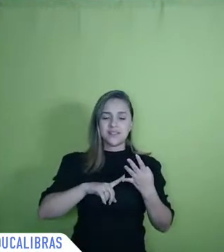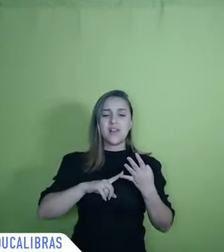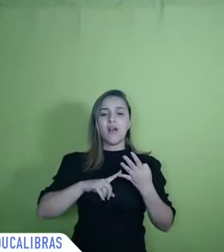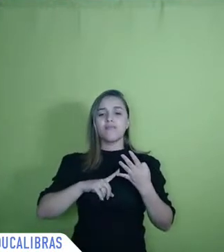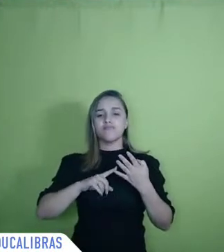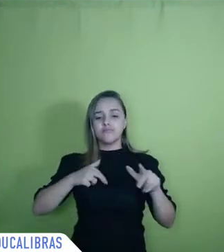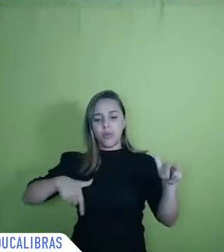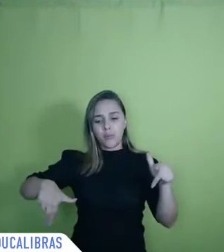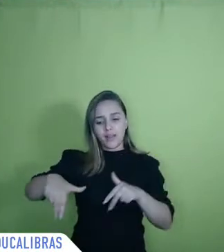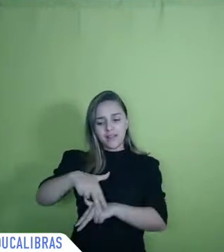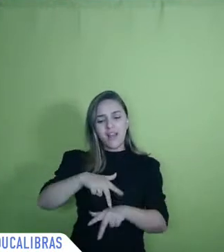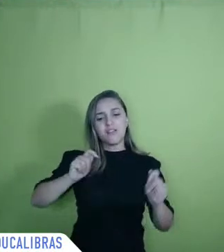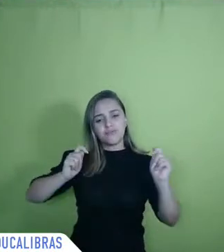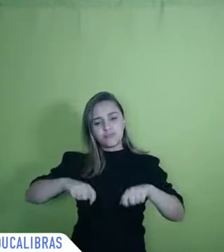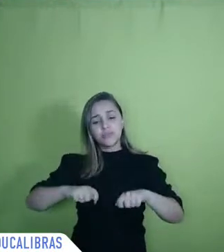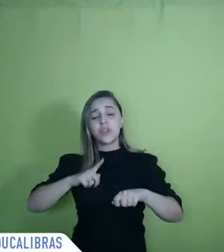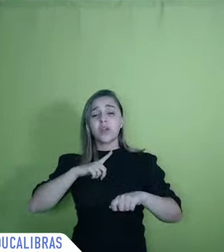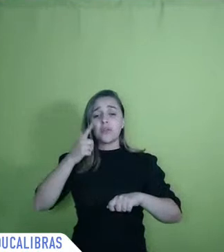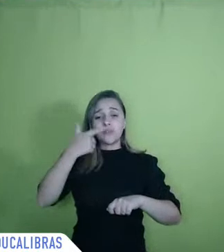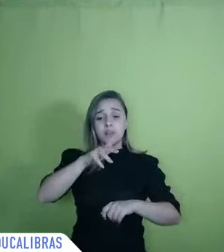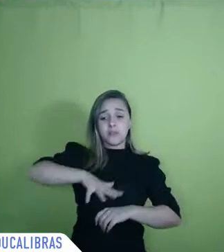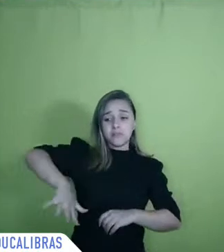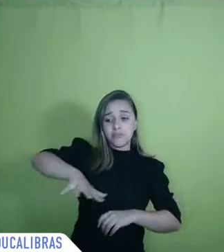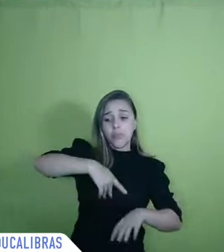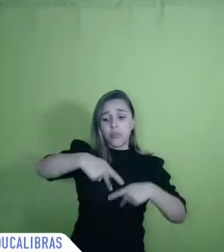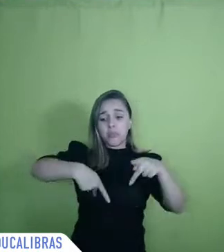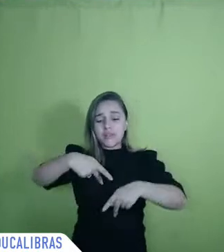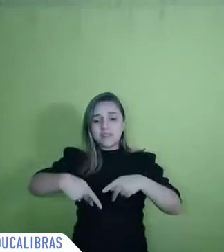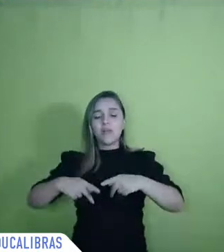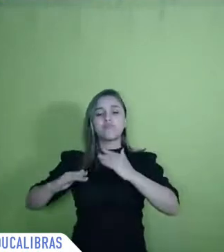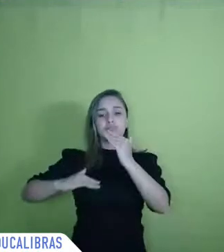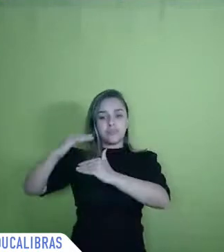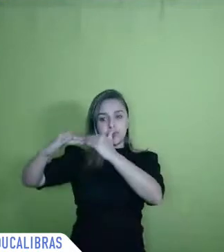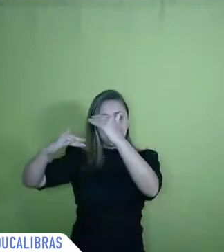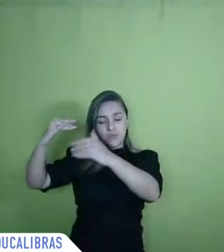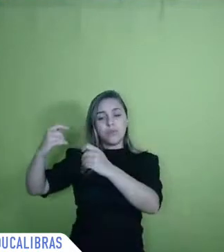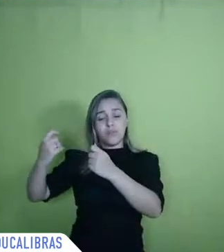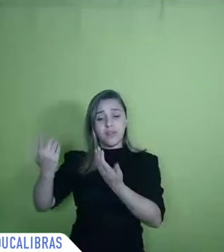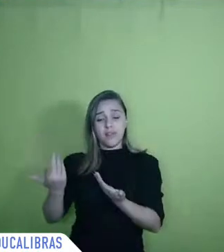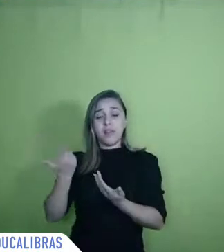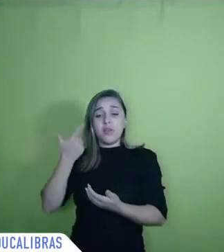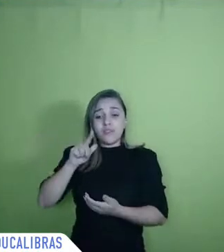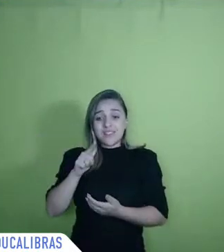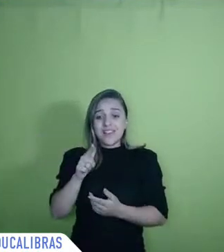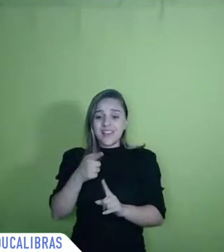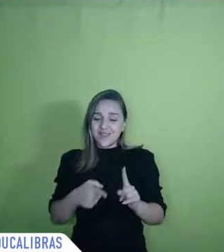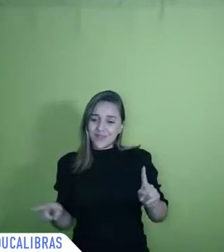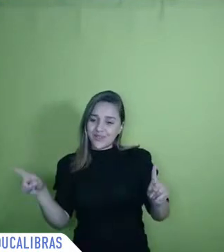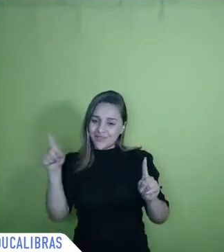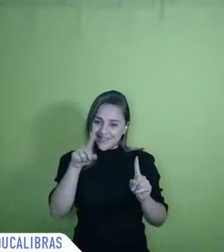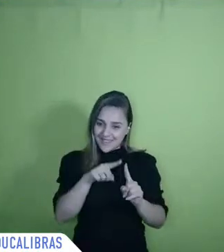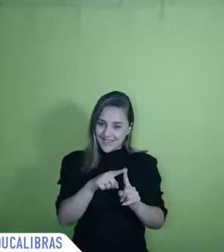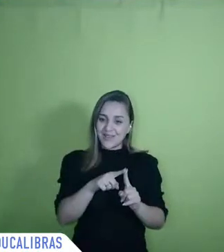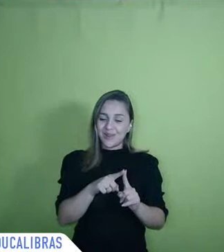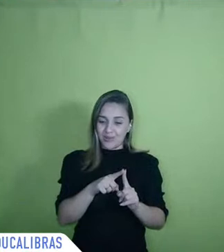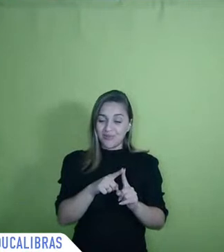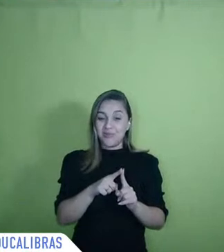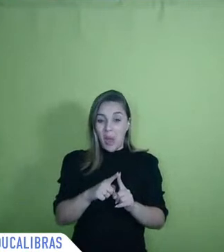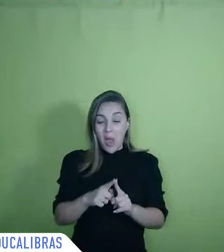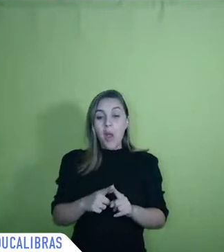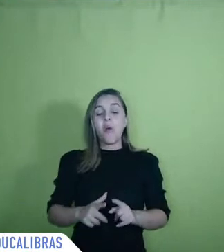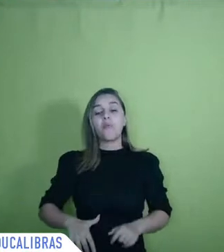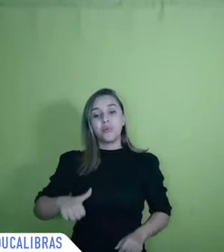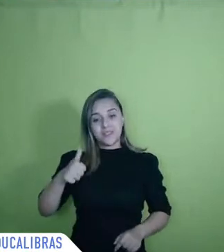education, safety, mobility, so that people can develop and then enter a positive cycle